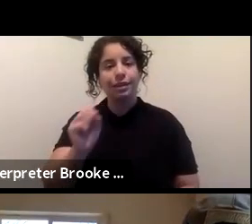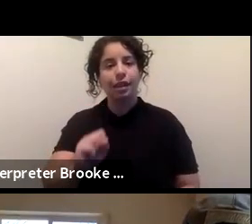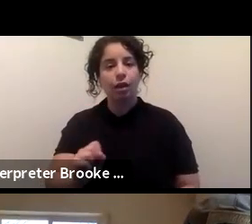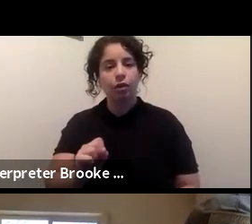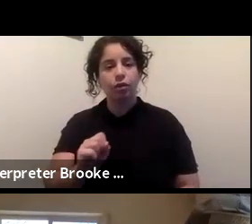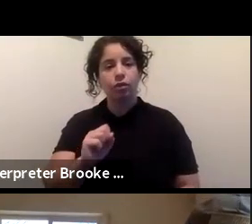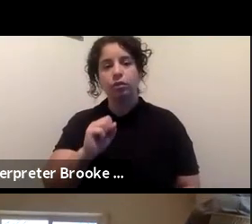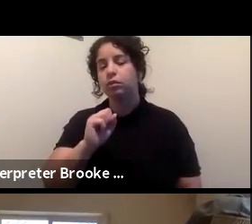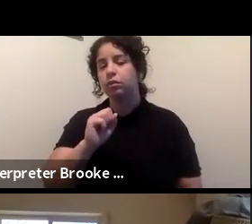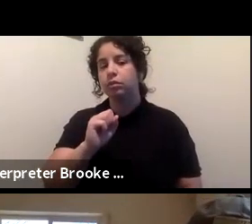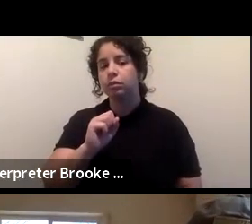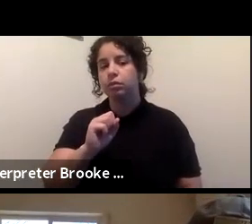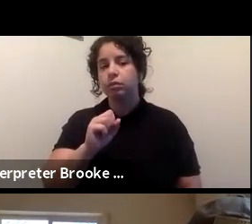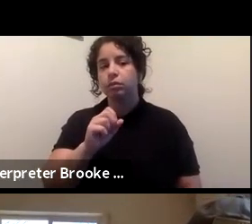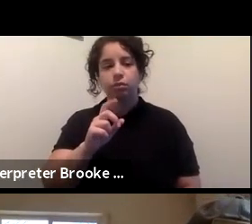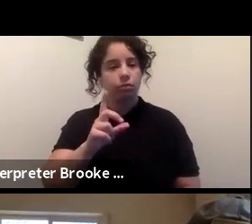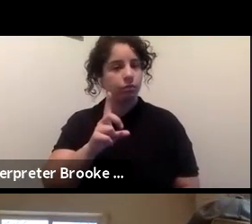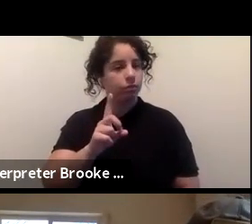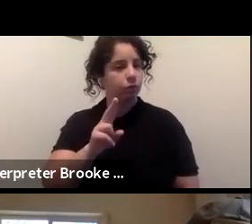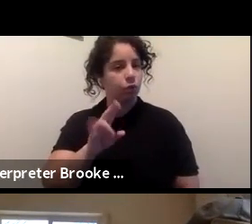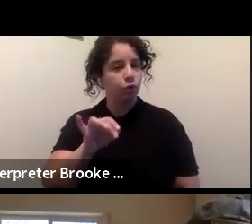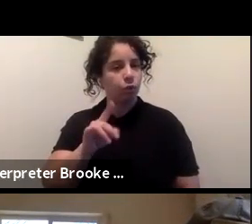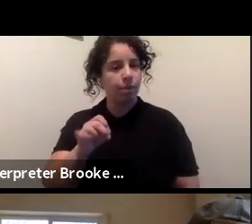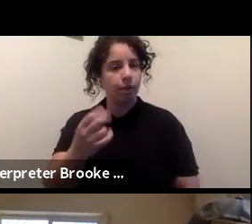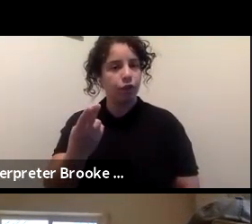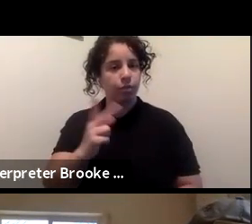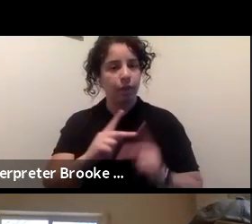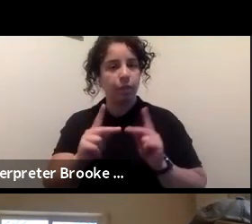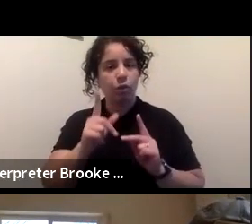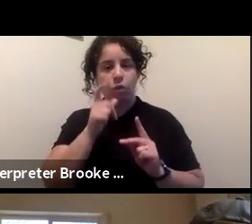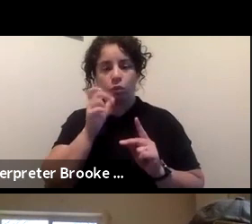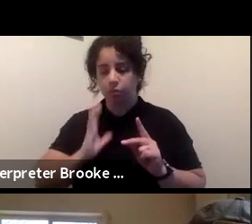Duwamish people, past and present.